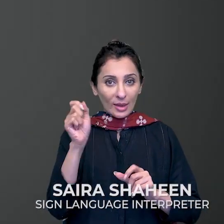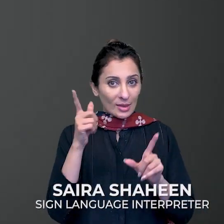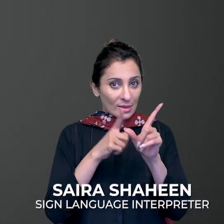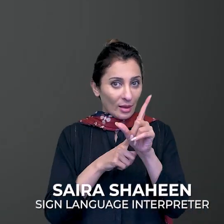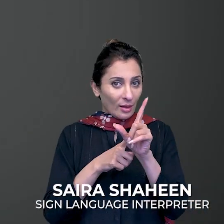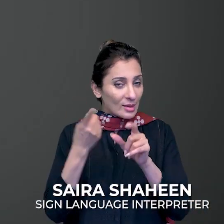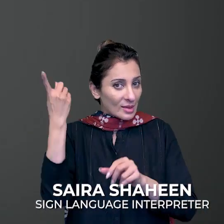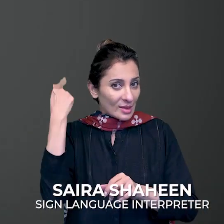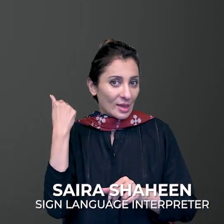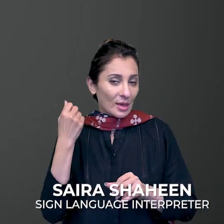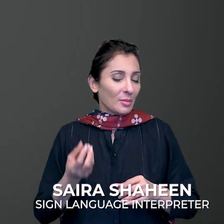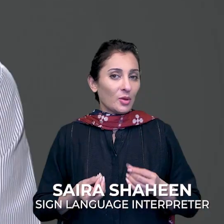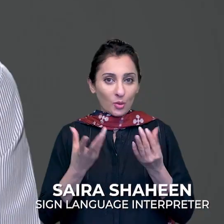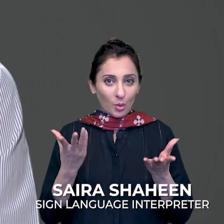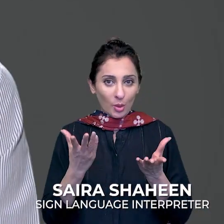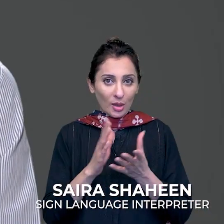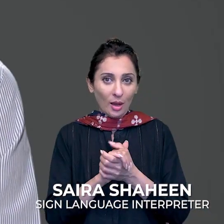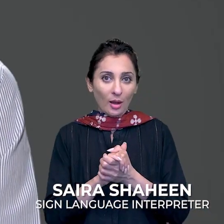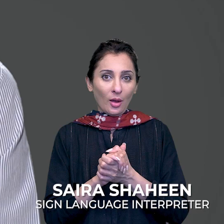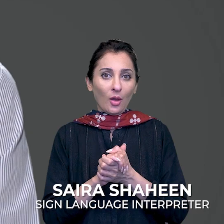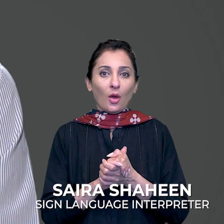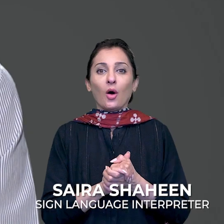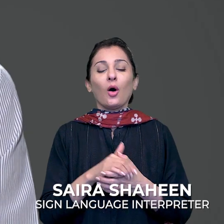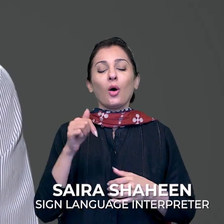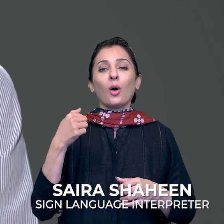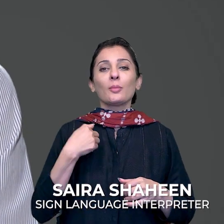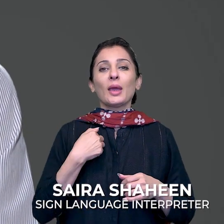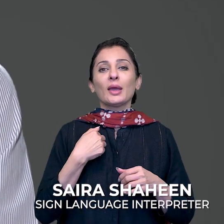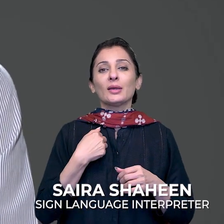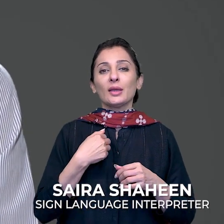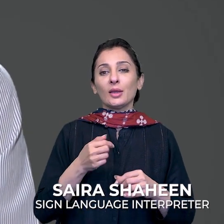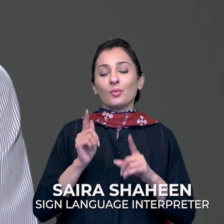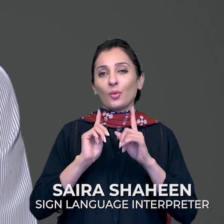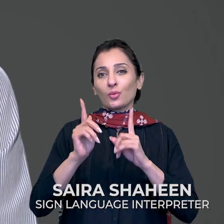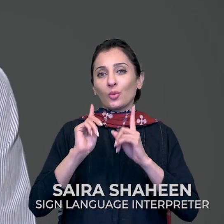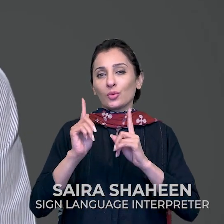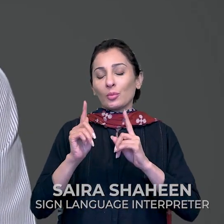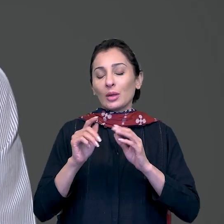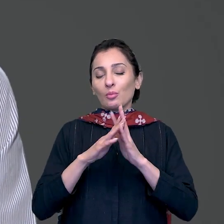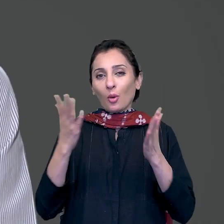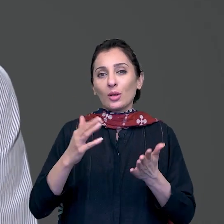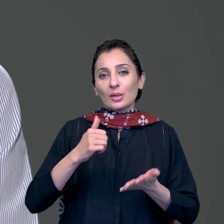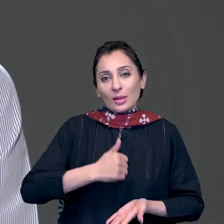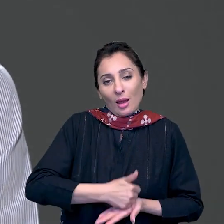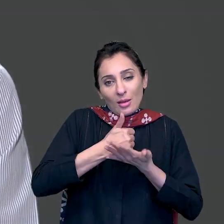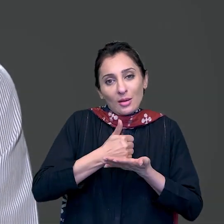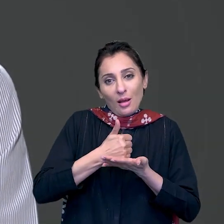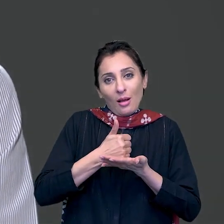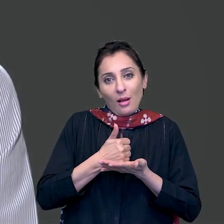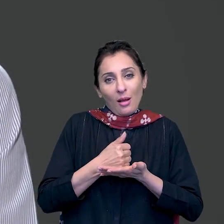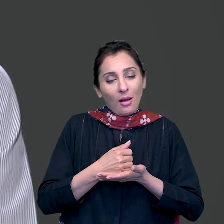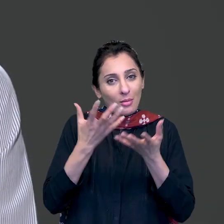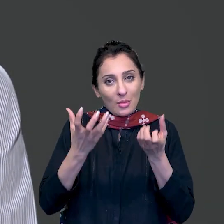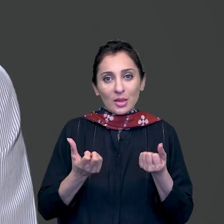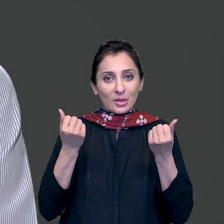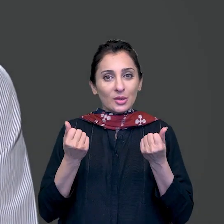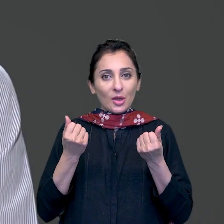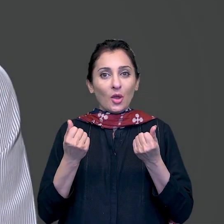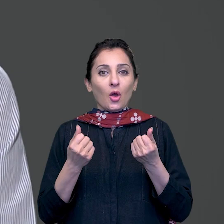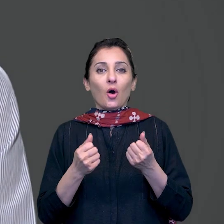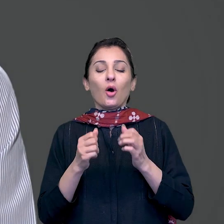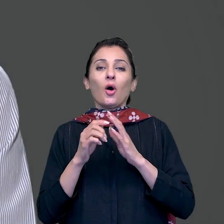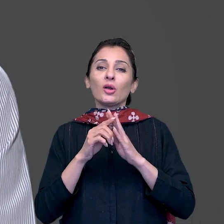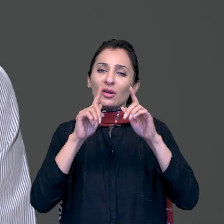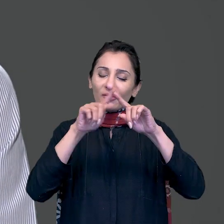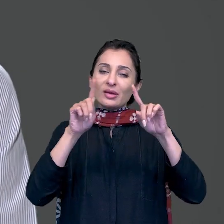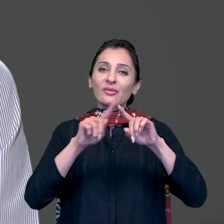decade's worth of debating. Across this journey, I've won countless awards, but more than the awards, what mattered was the experience and the skill set it